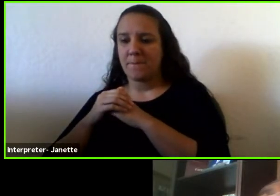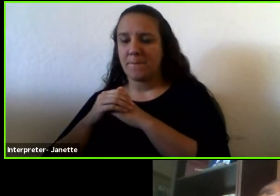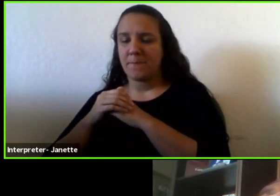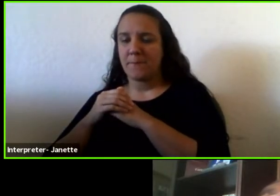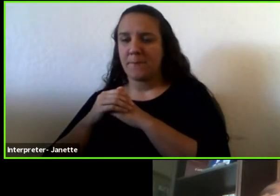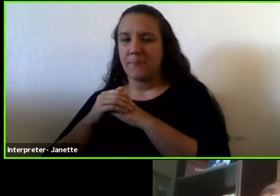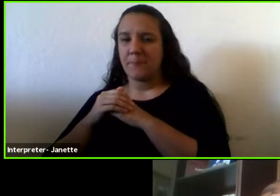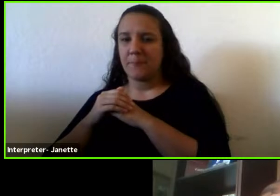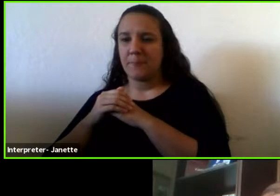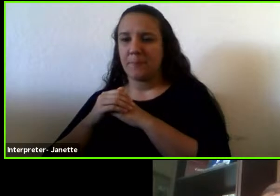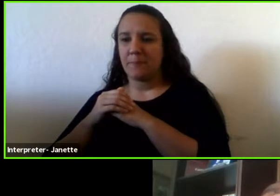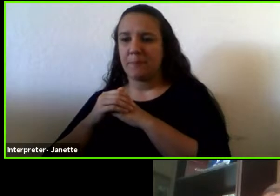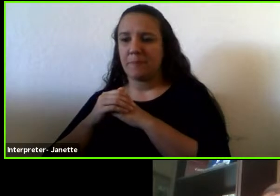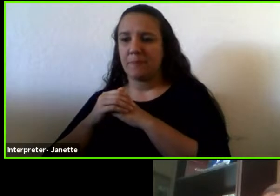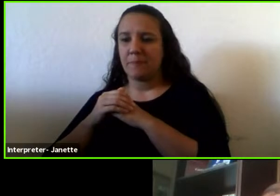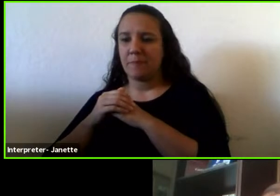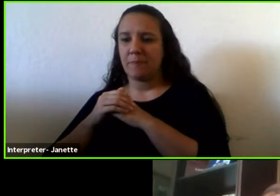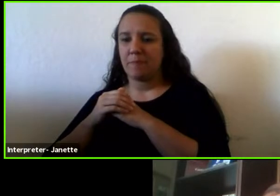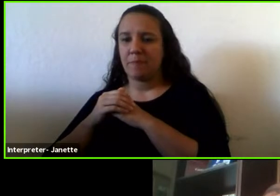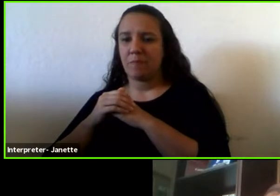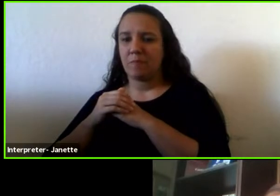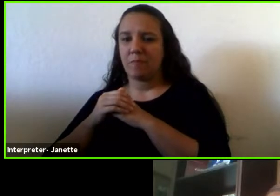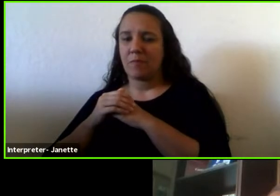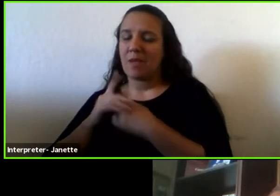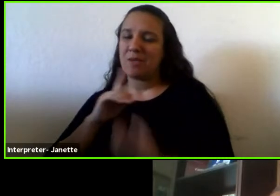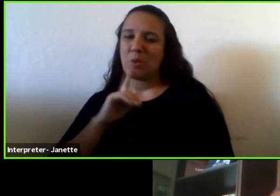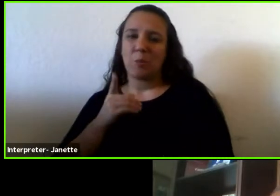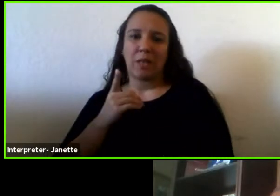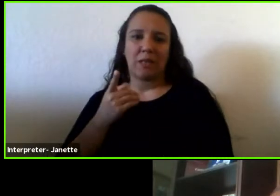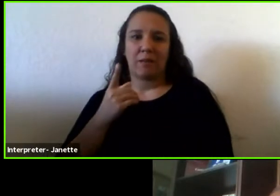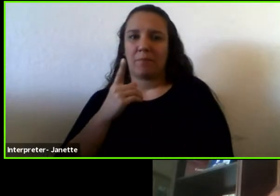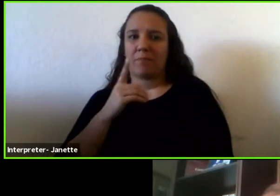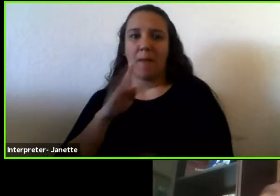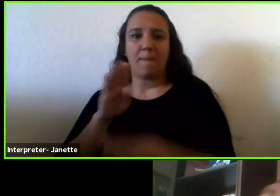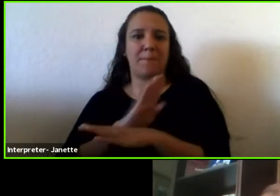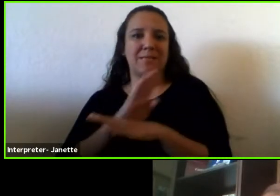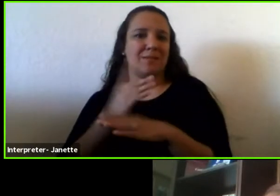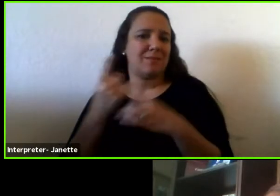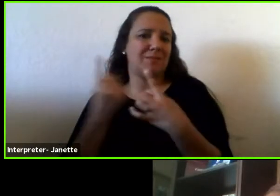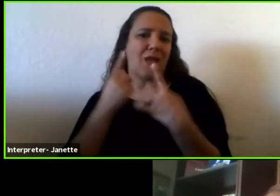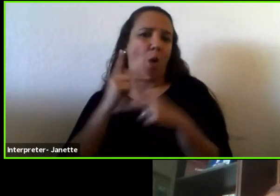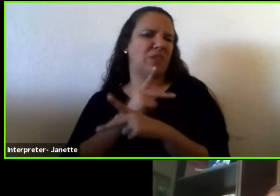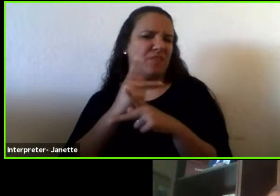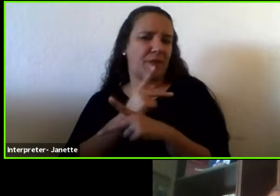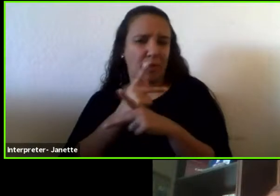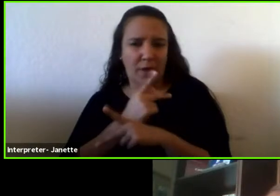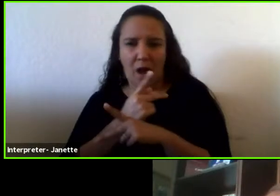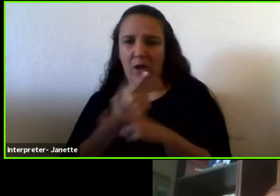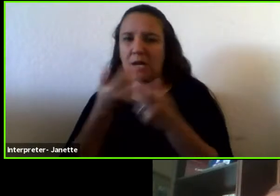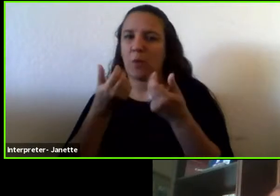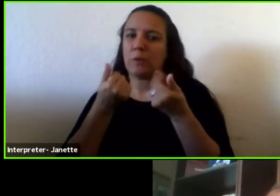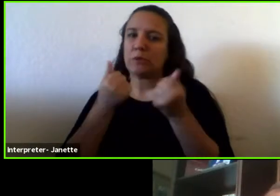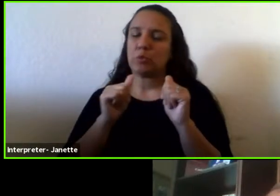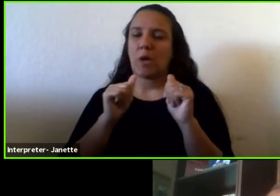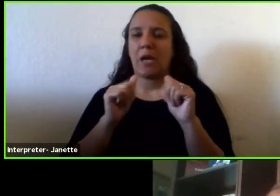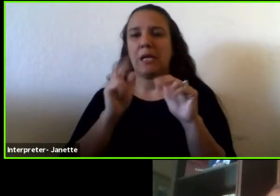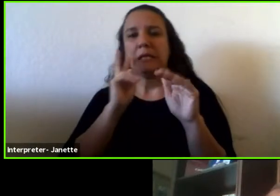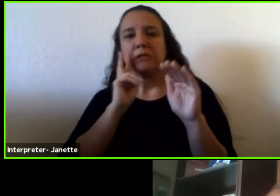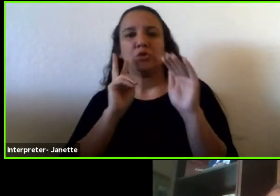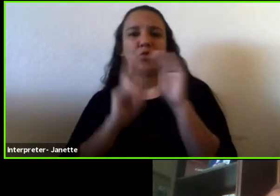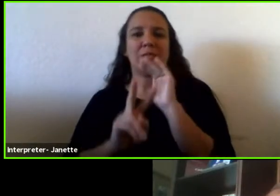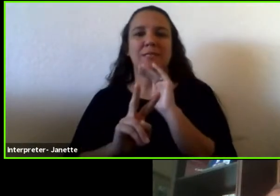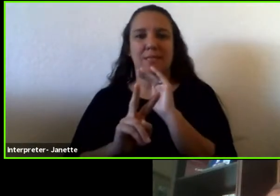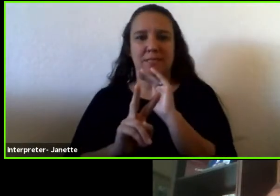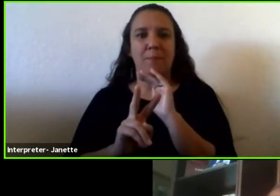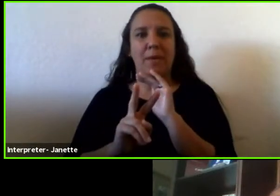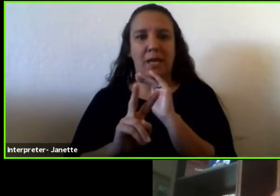me, businesses always figure it out. And, you know, we sort of try to anticipate, you know, where we think it's going to